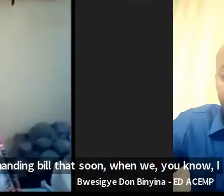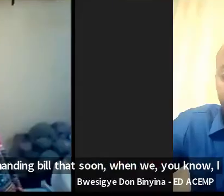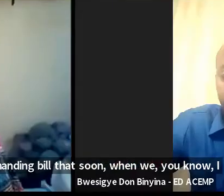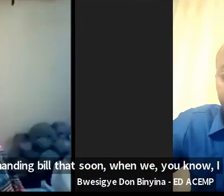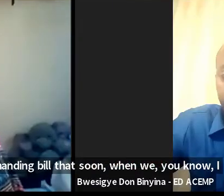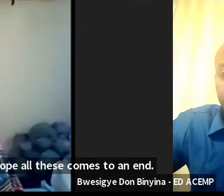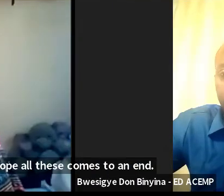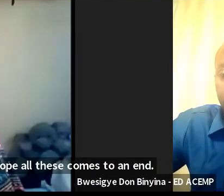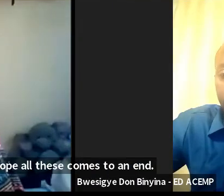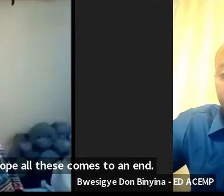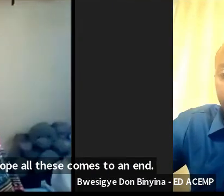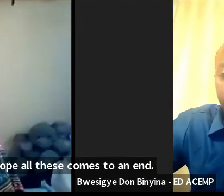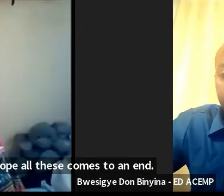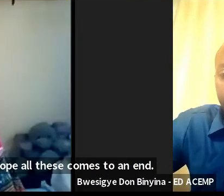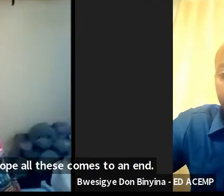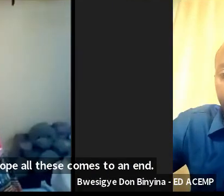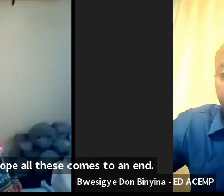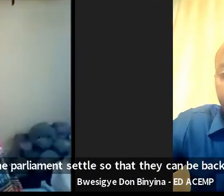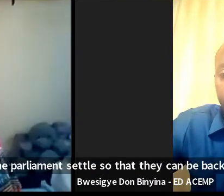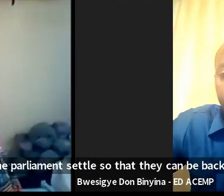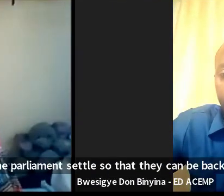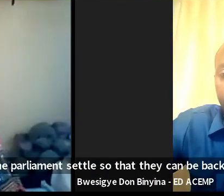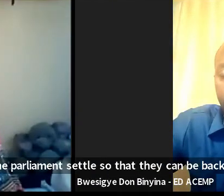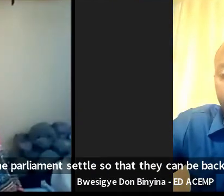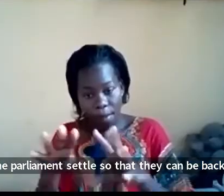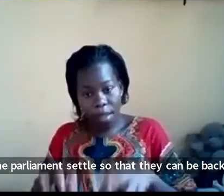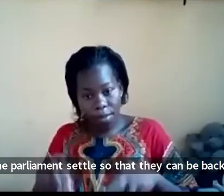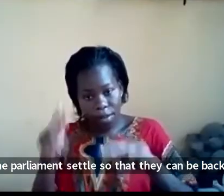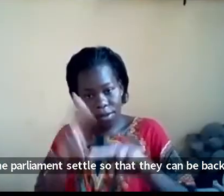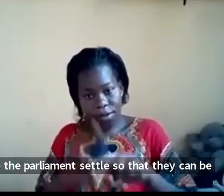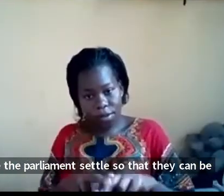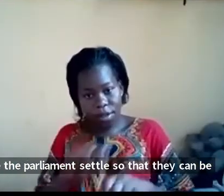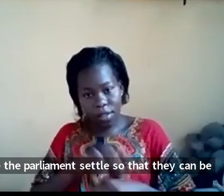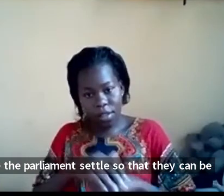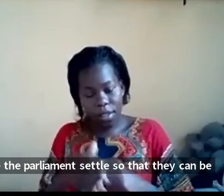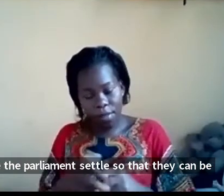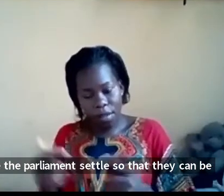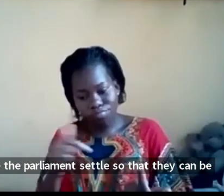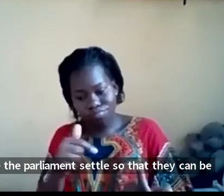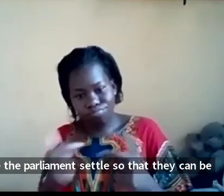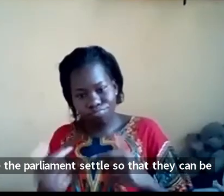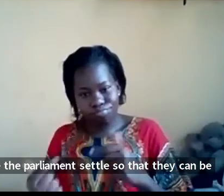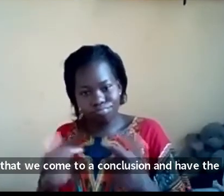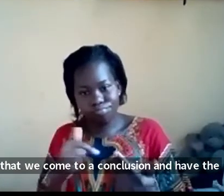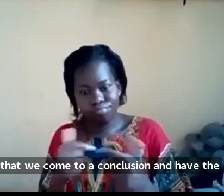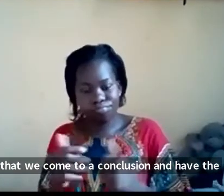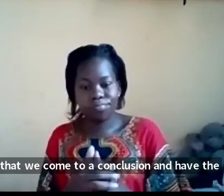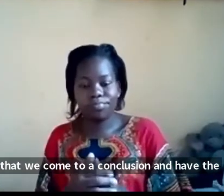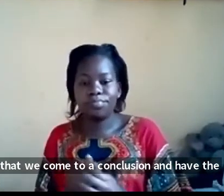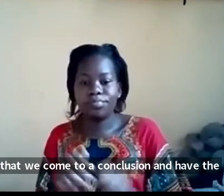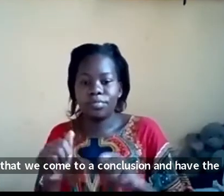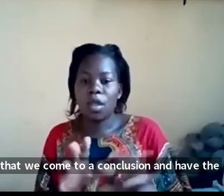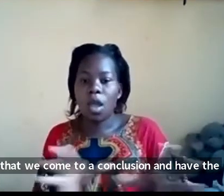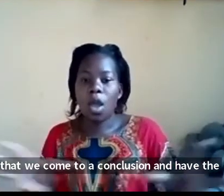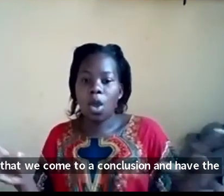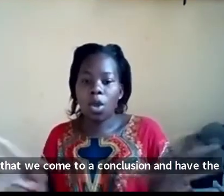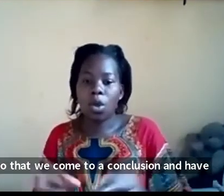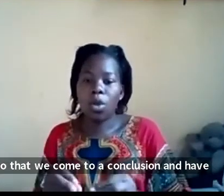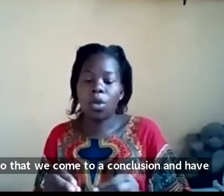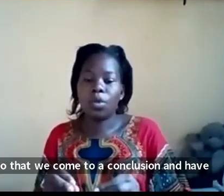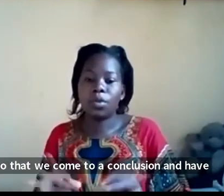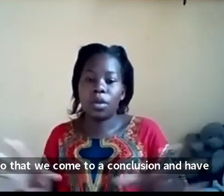settle so that they can debate on this so that we come to a conclusion and have the final law. Probably it should be